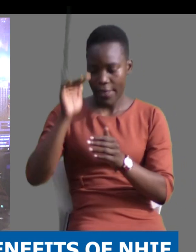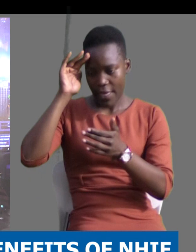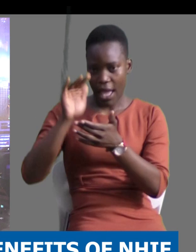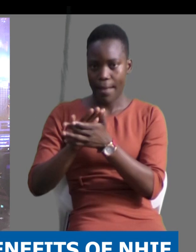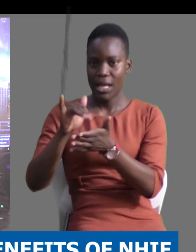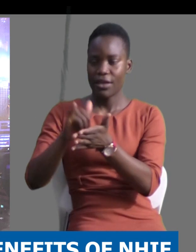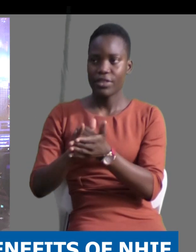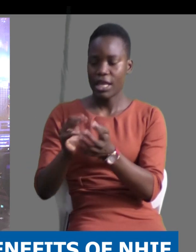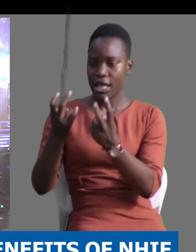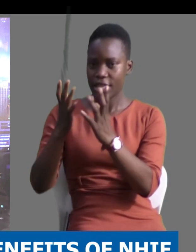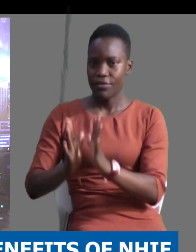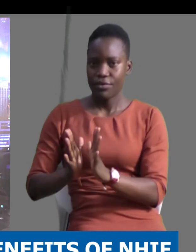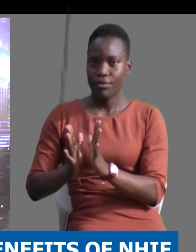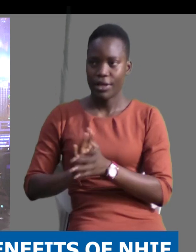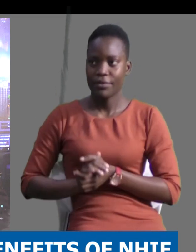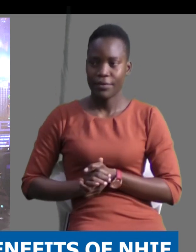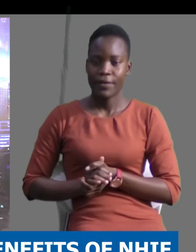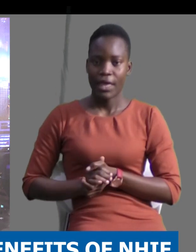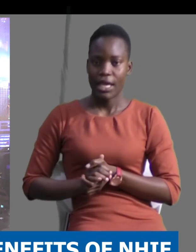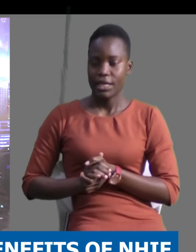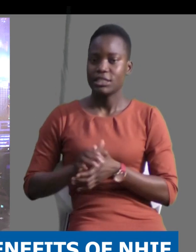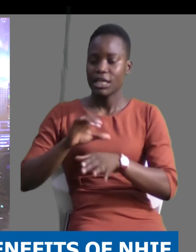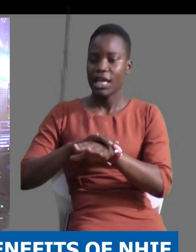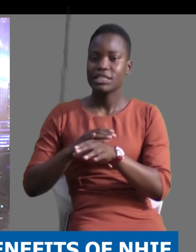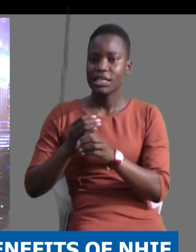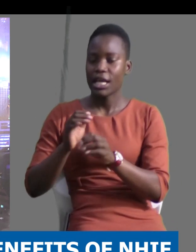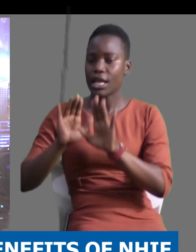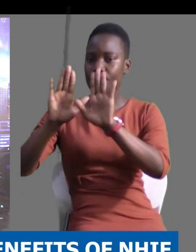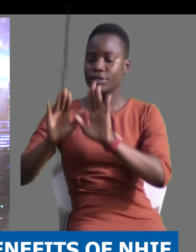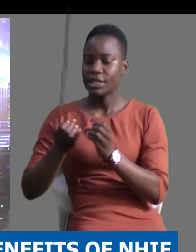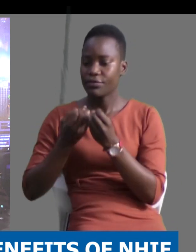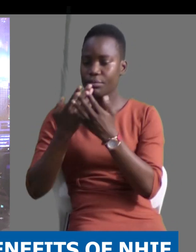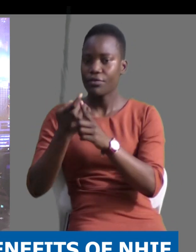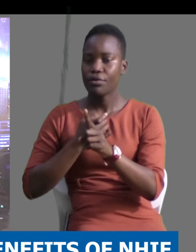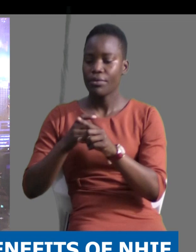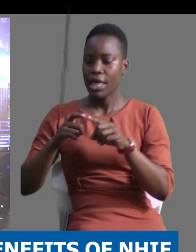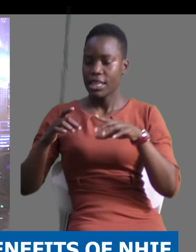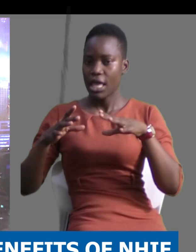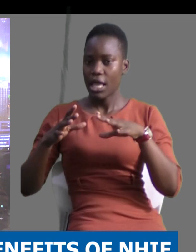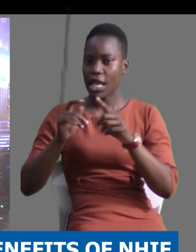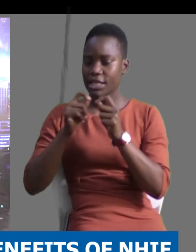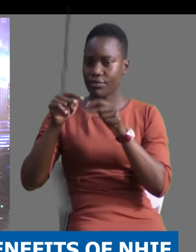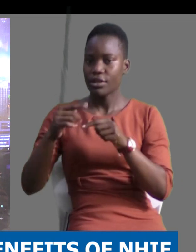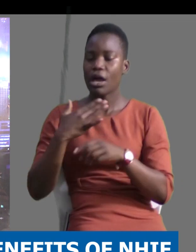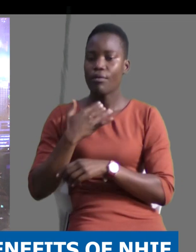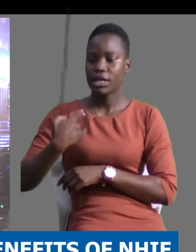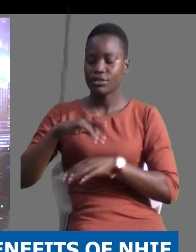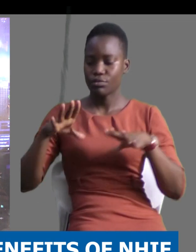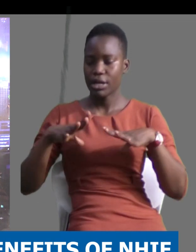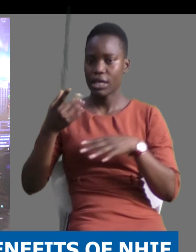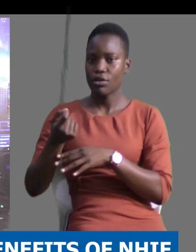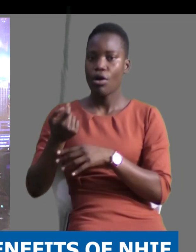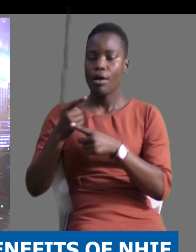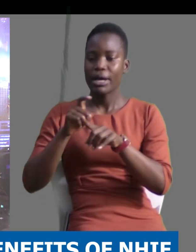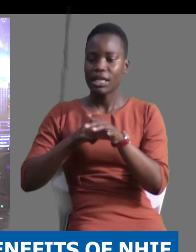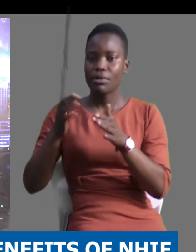Yes. Right. I believe that the viewer is indeed getting interesting information from this interview. I want us to take a short break, but when